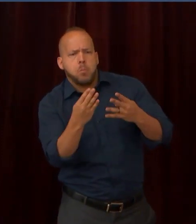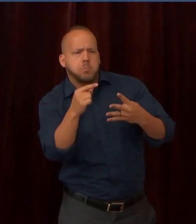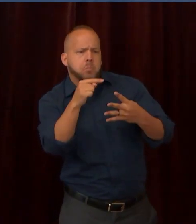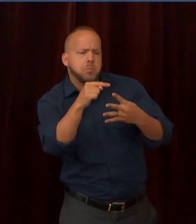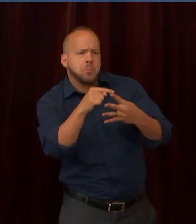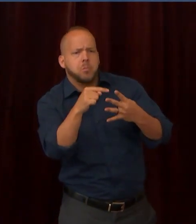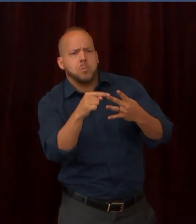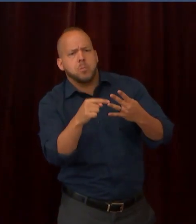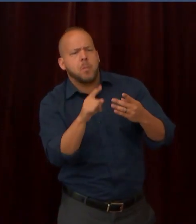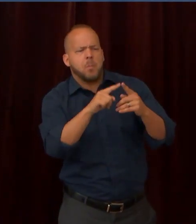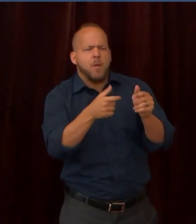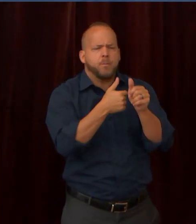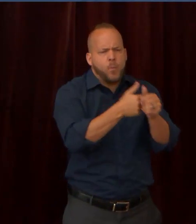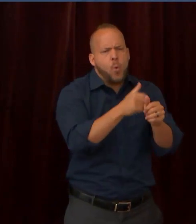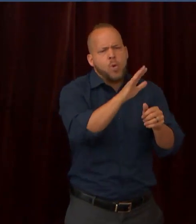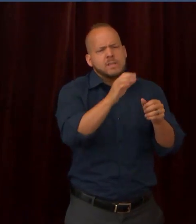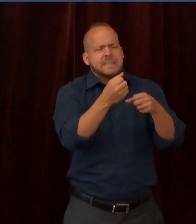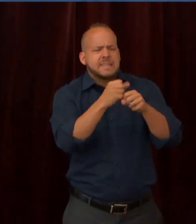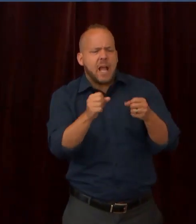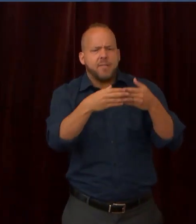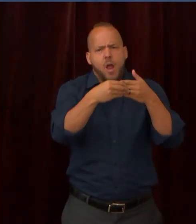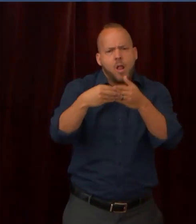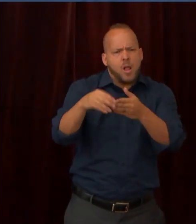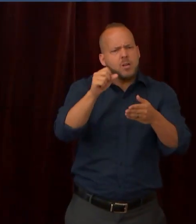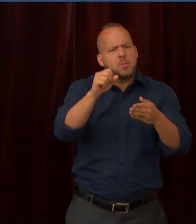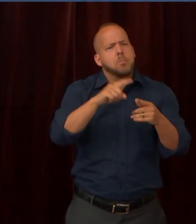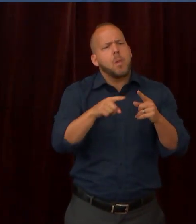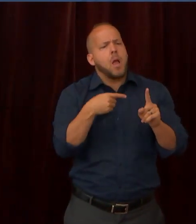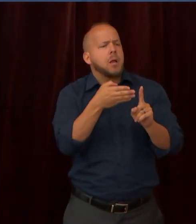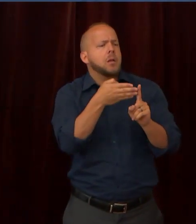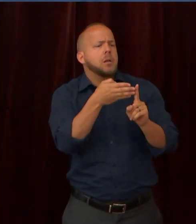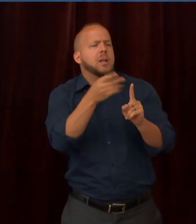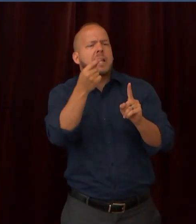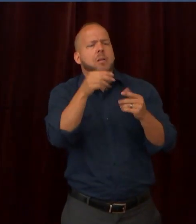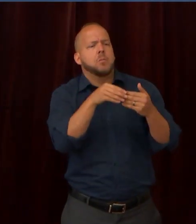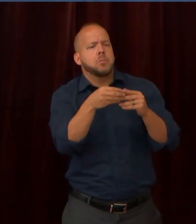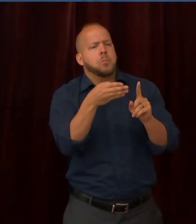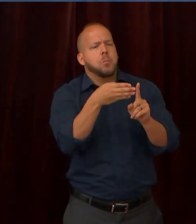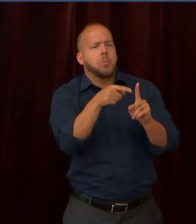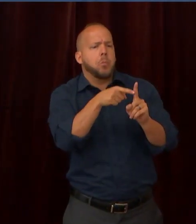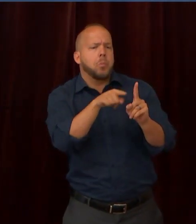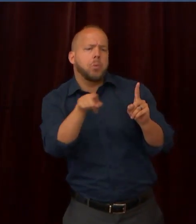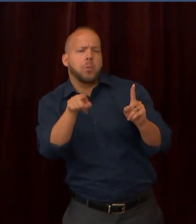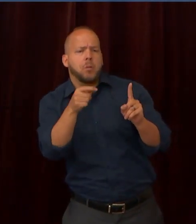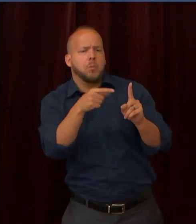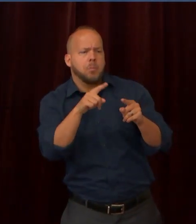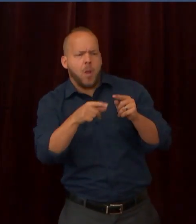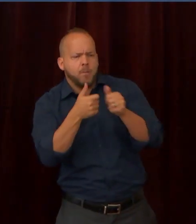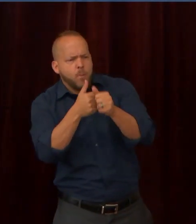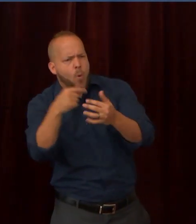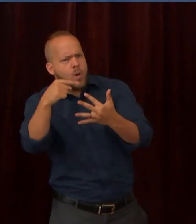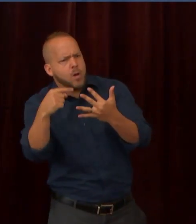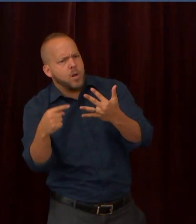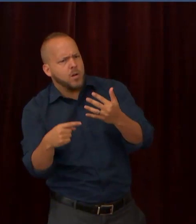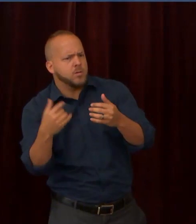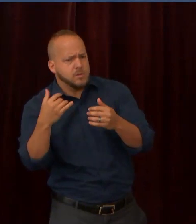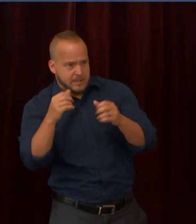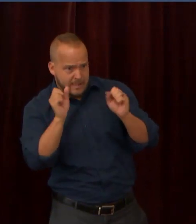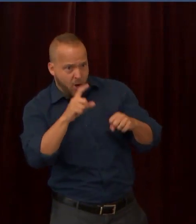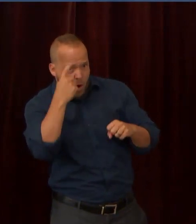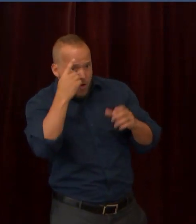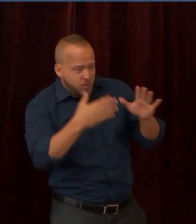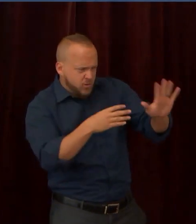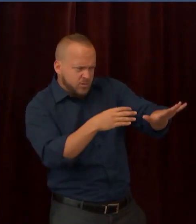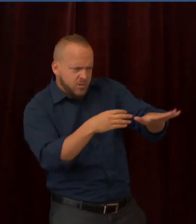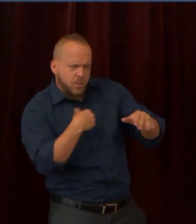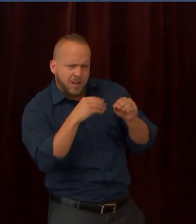guidelines? Well, I think if I understand your question, is there something you could do for like individual businesses, like a variance for an